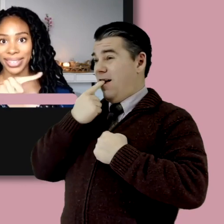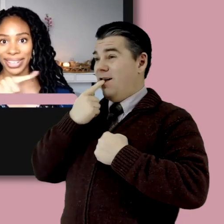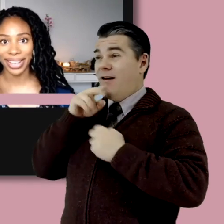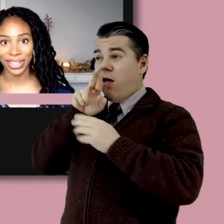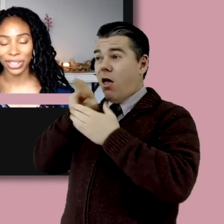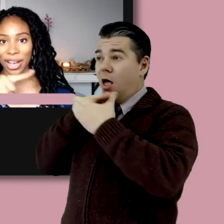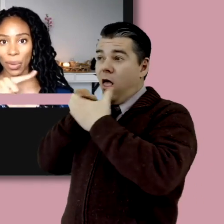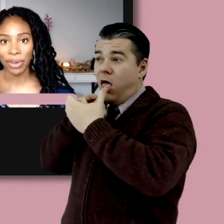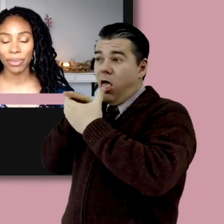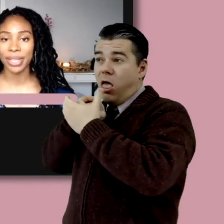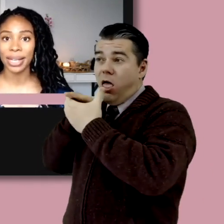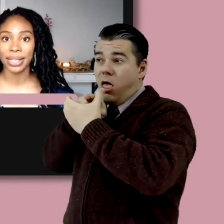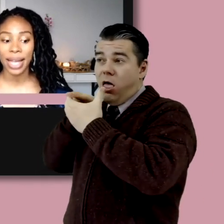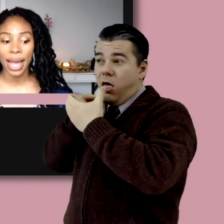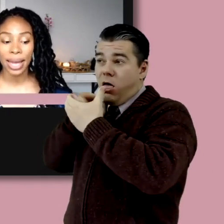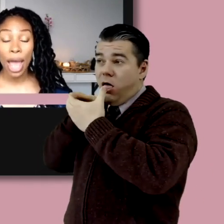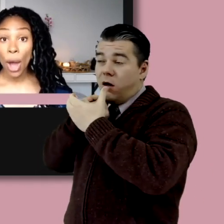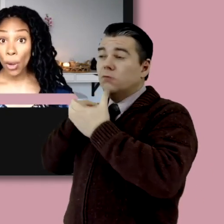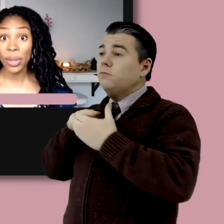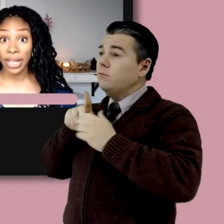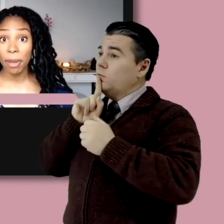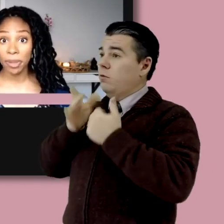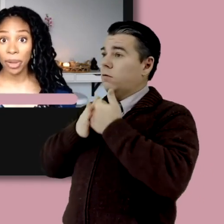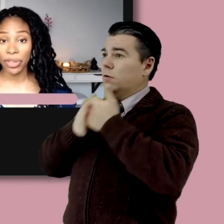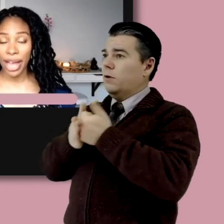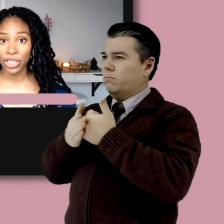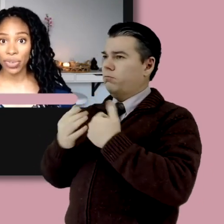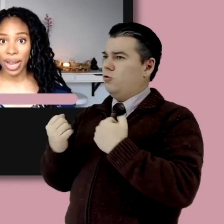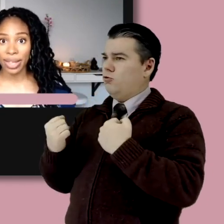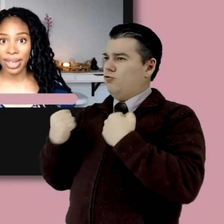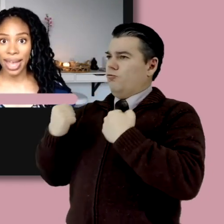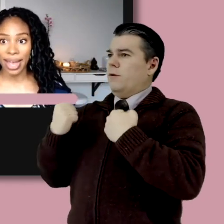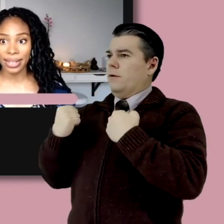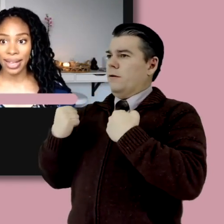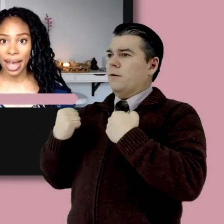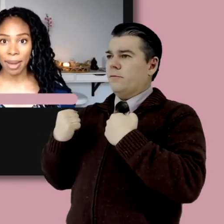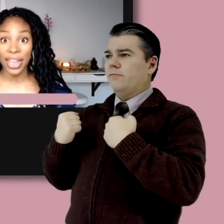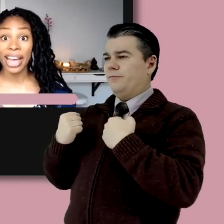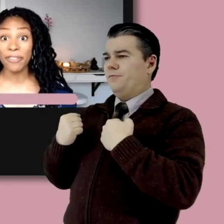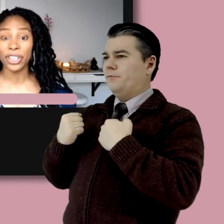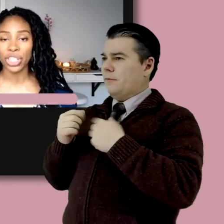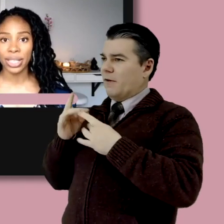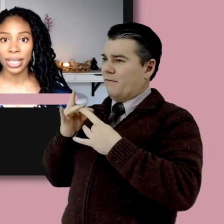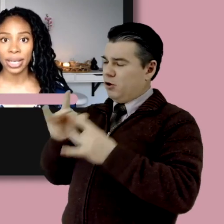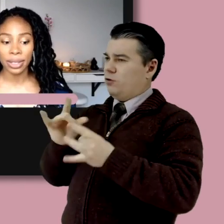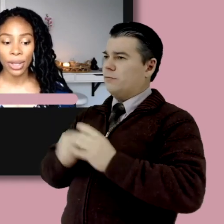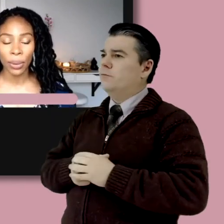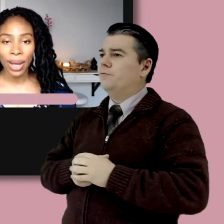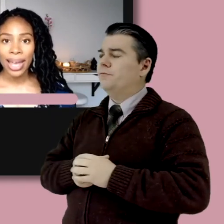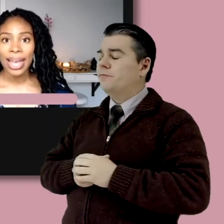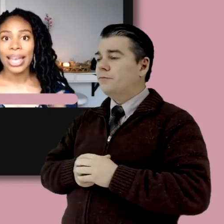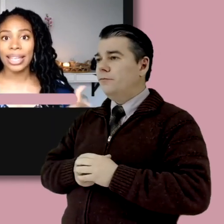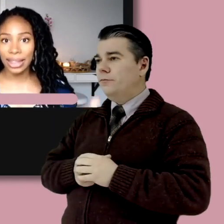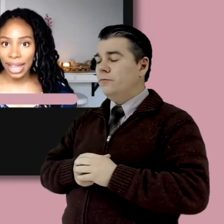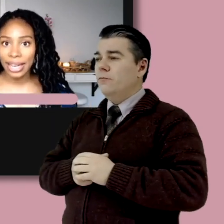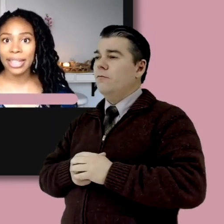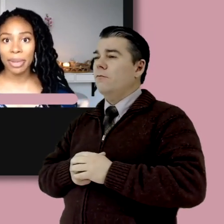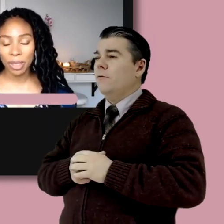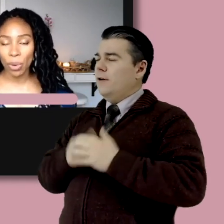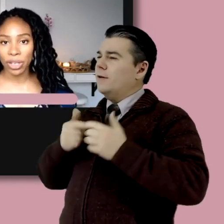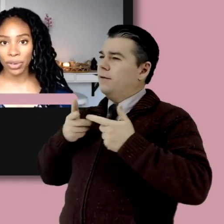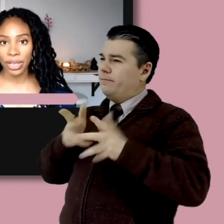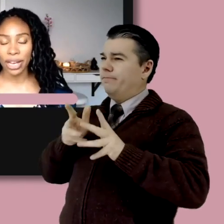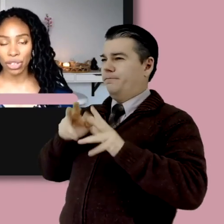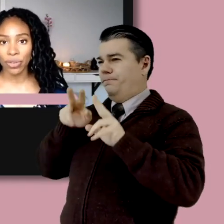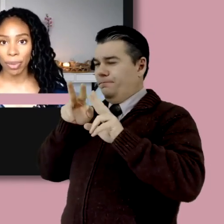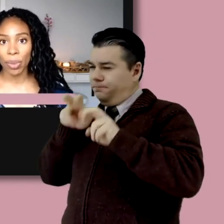is basically like their tongue going from side to side, really helps build that strength and that efficiency. So letting them